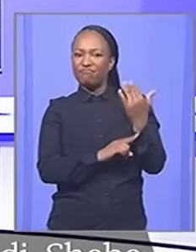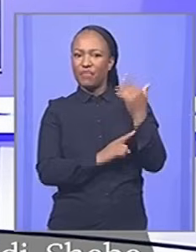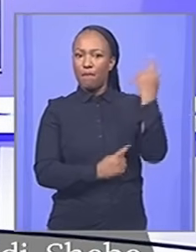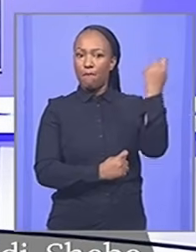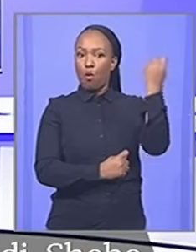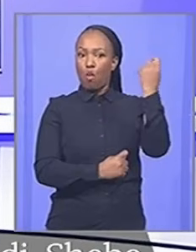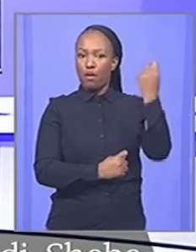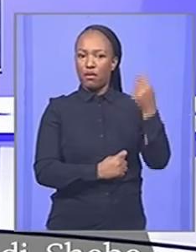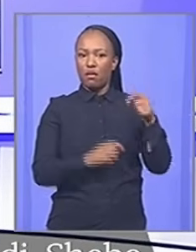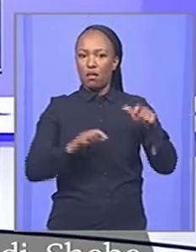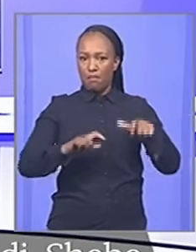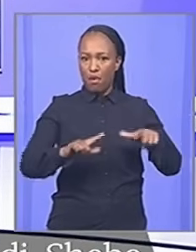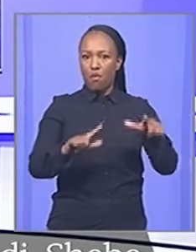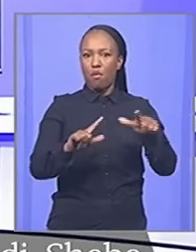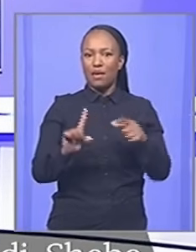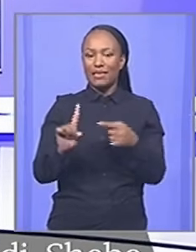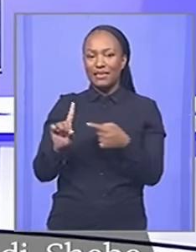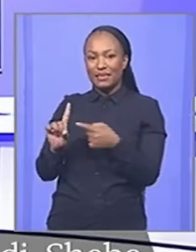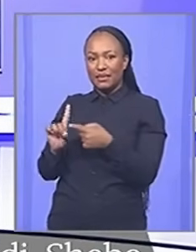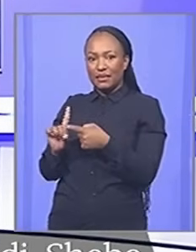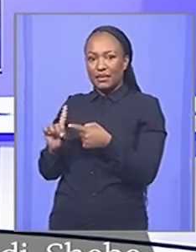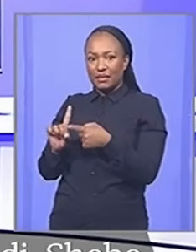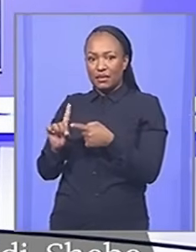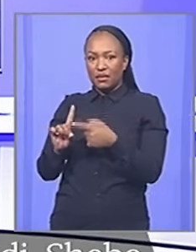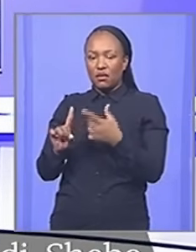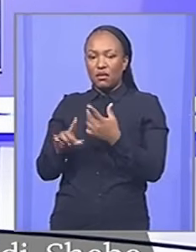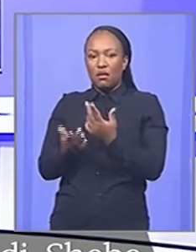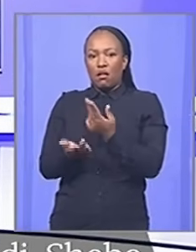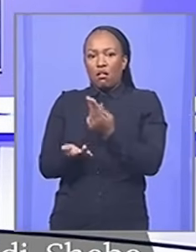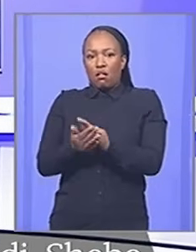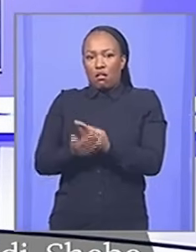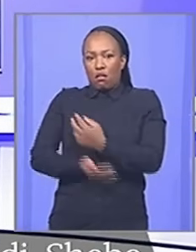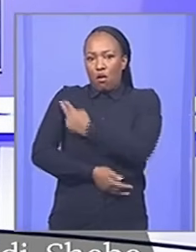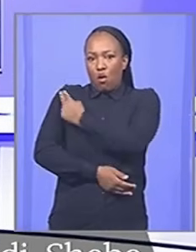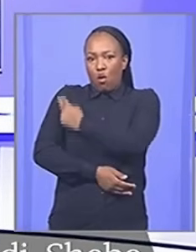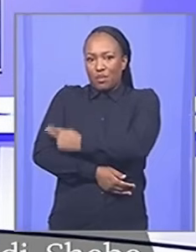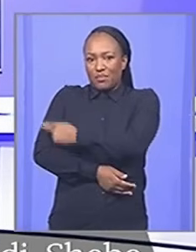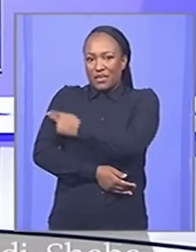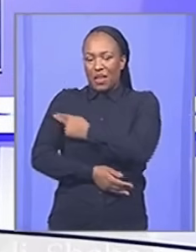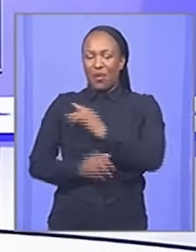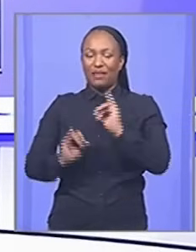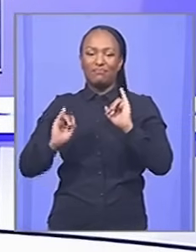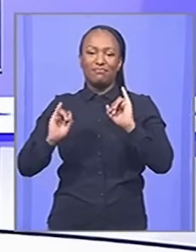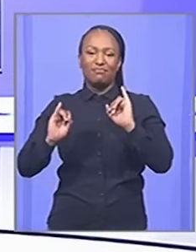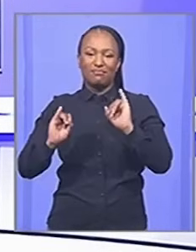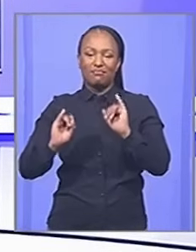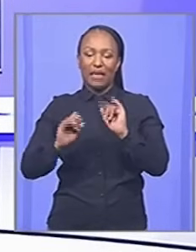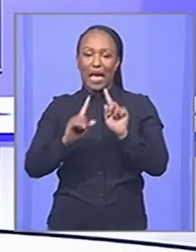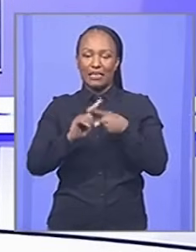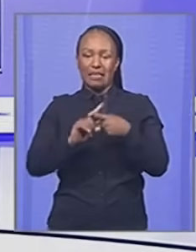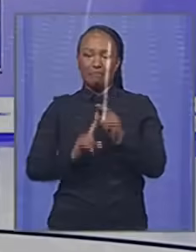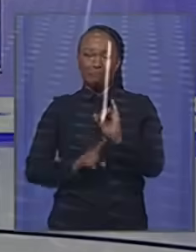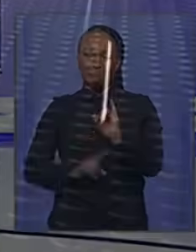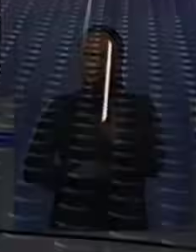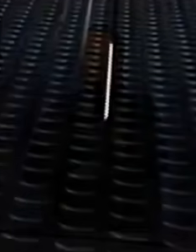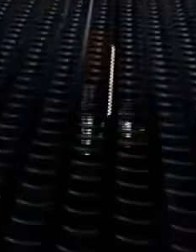ya Limpopo. Ge e sa le Chauke o be a le bookelong morago ga go hwetša dikgobalo tša go šiša kotsing yeo.